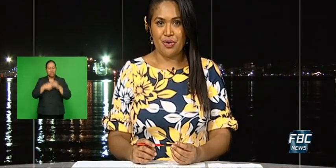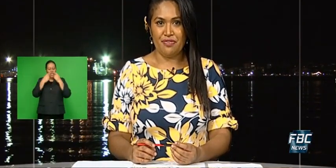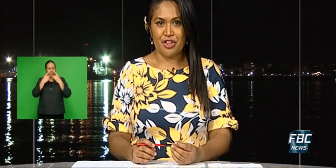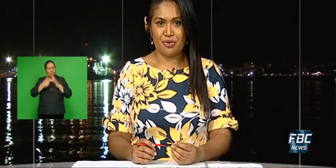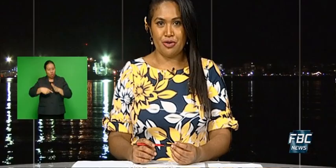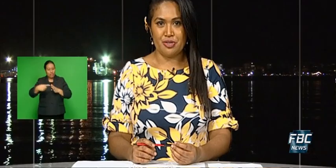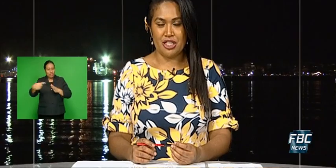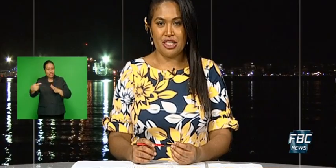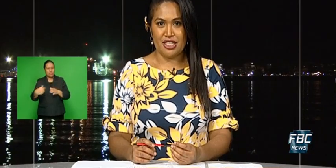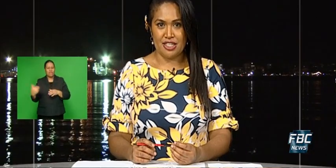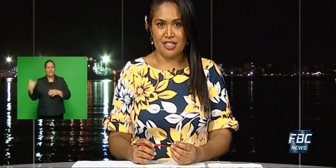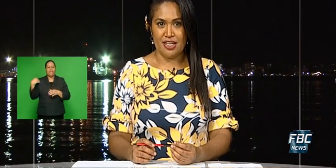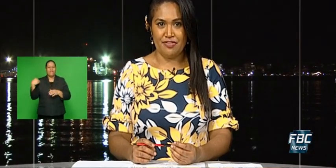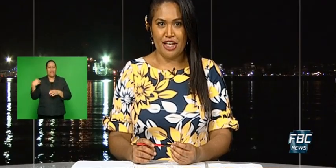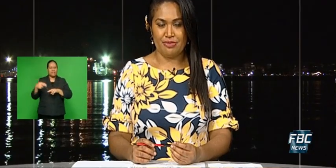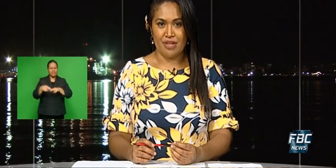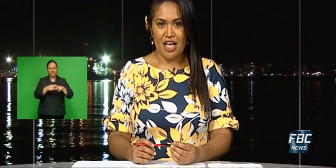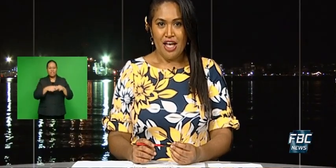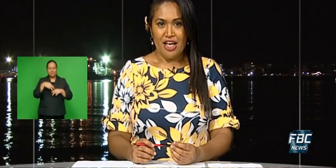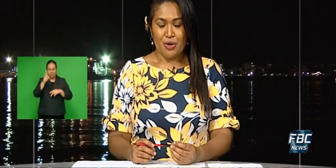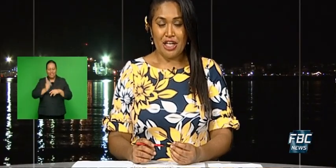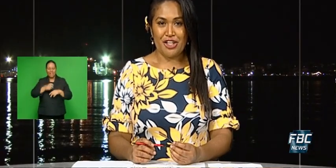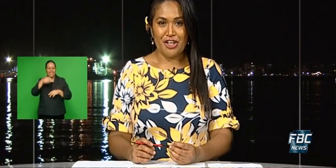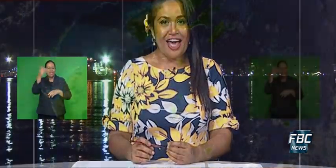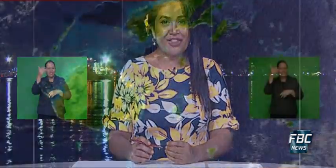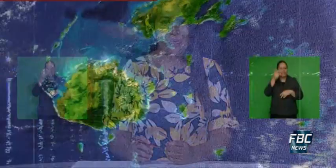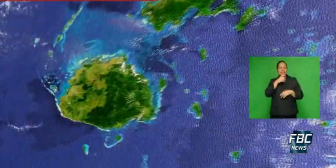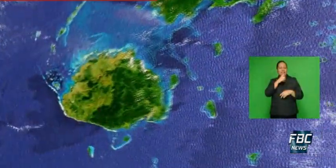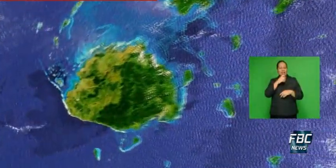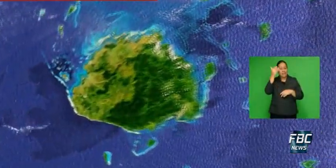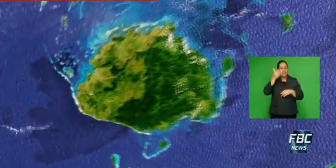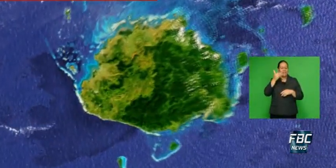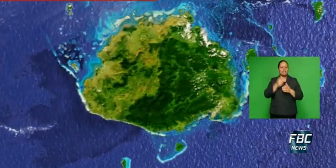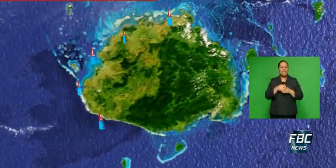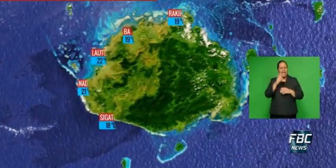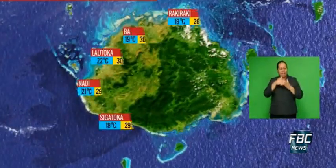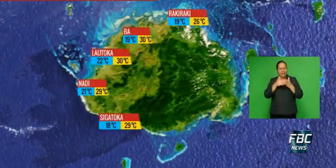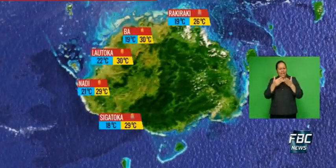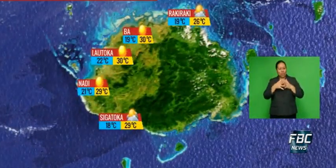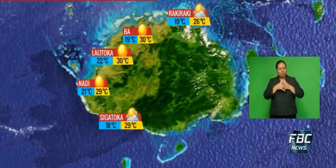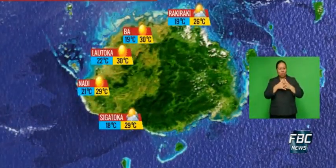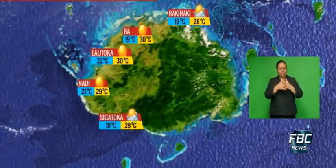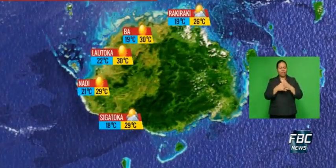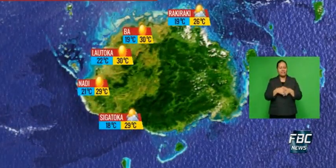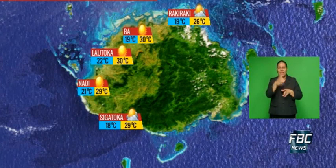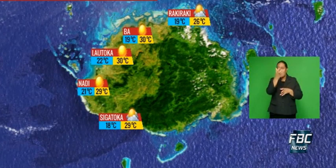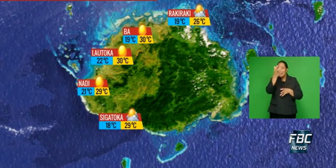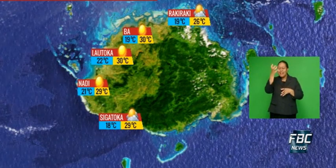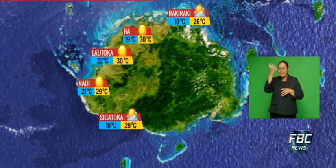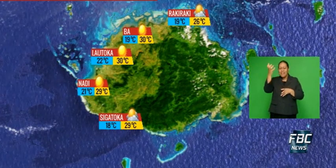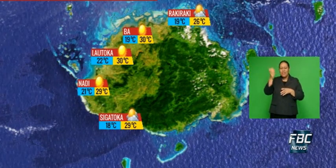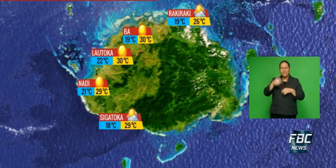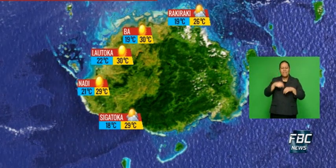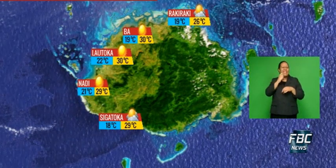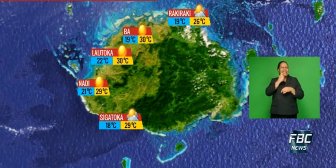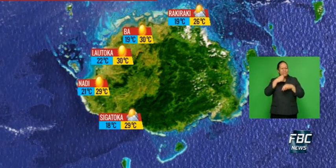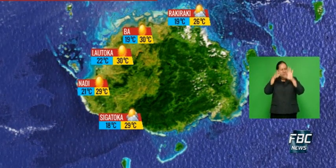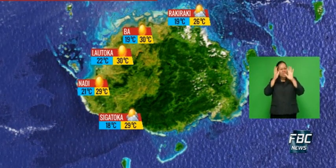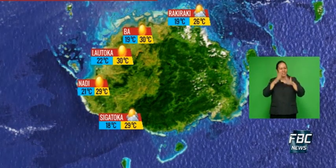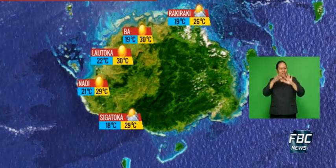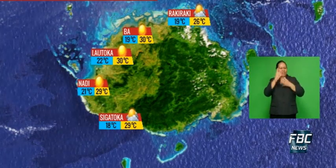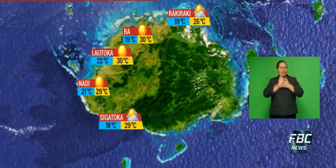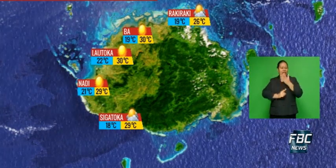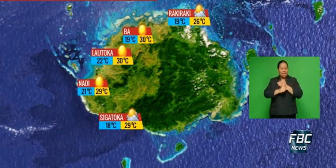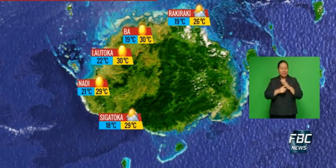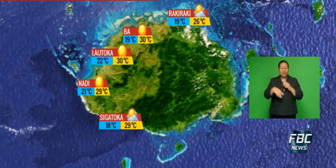continue to affect the group till later this evening. Quick look at the weather map in the west. Cloudy periods with some showers and isolated